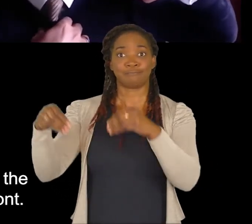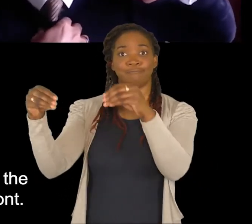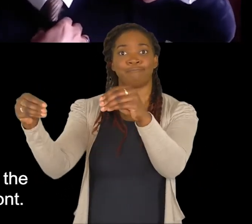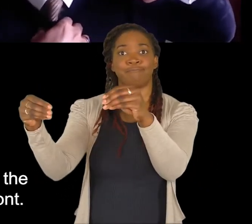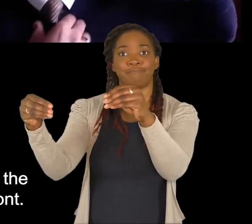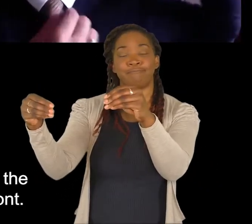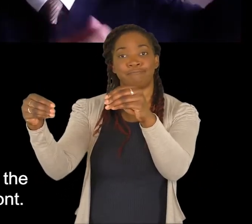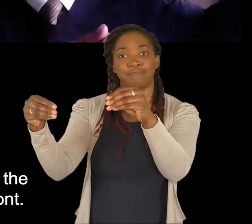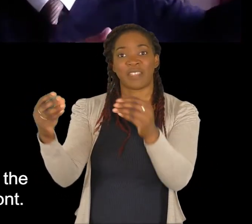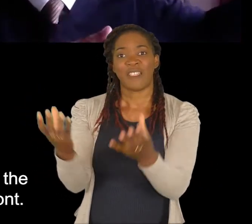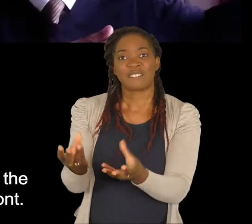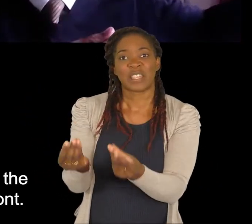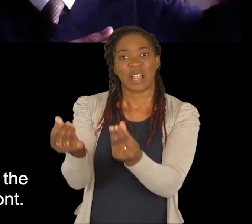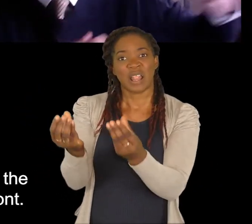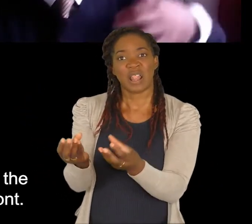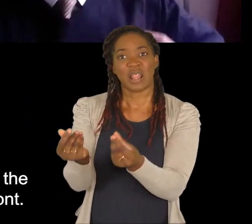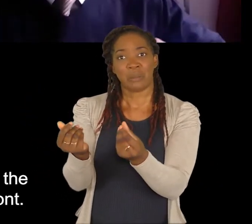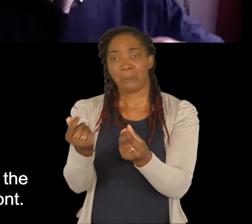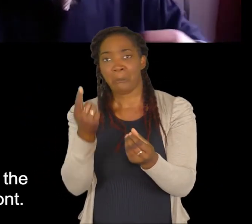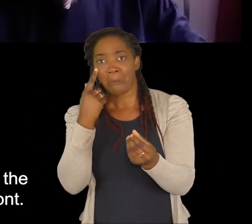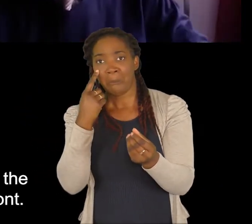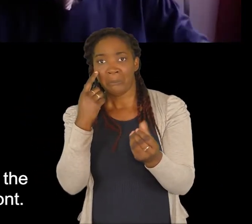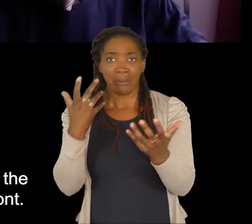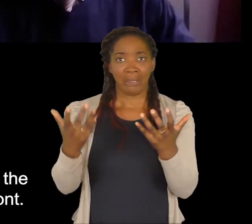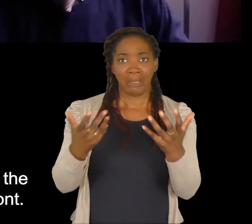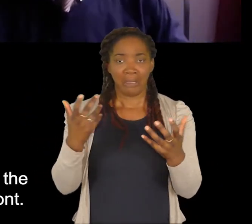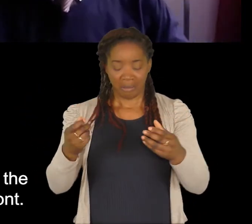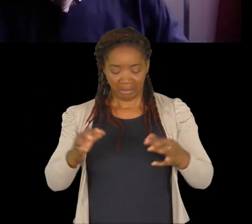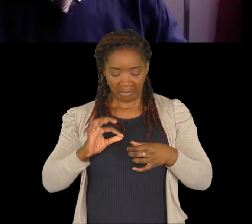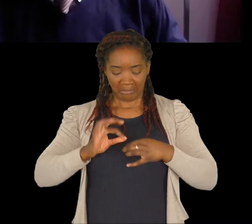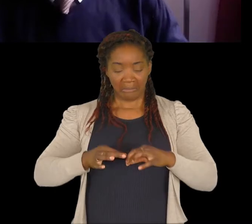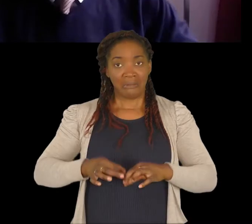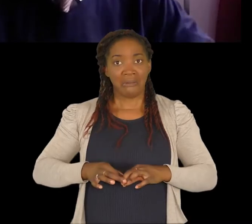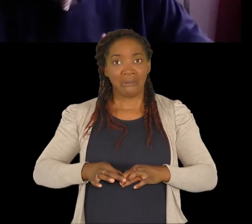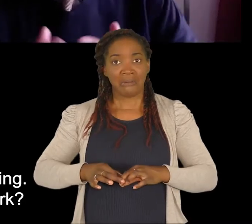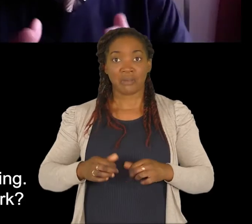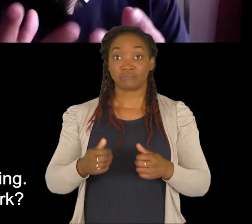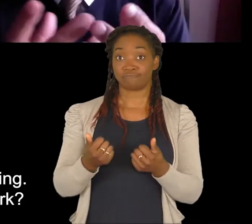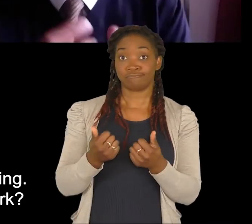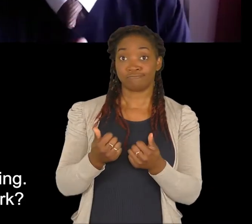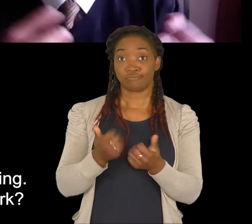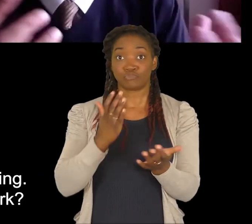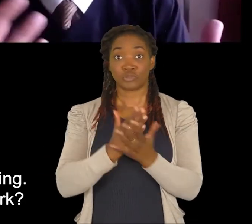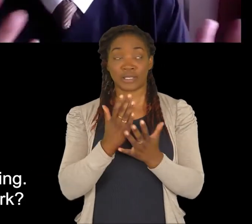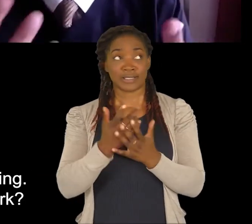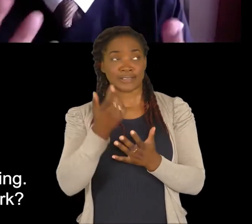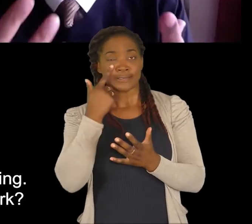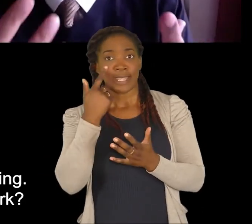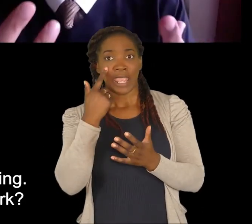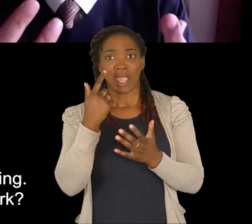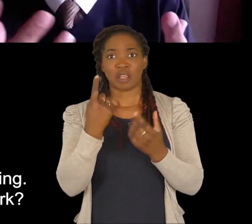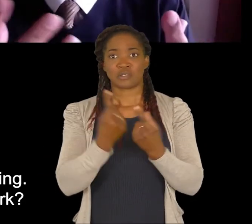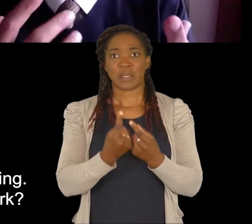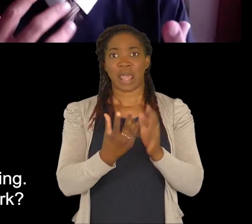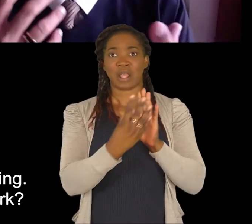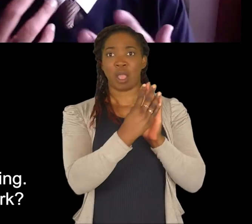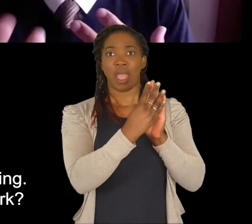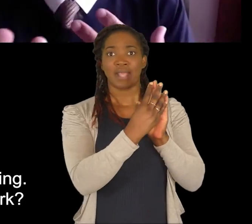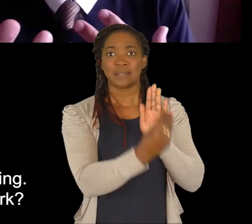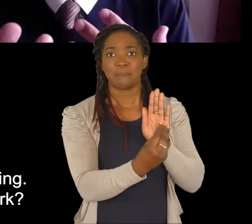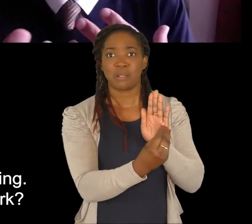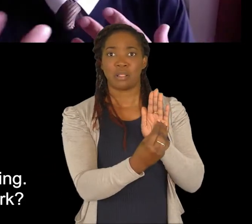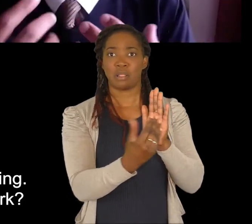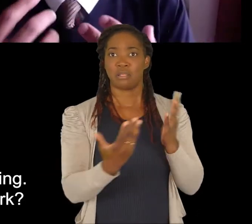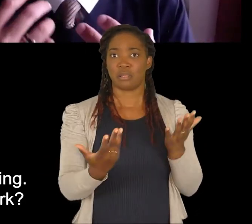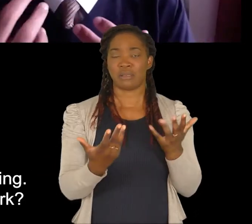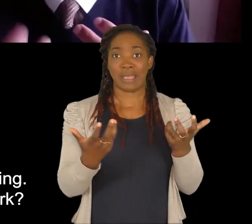I've designed. Let me feel the fabric. Let me see how it connects at the front. You know, it's about seeing a prototype of something. If it's